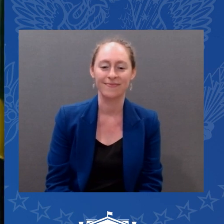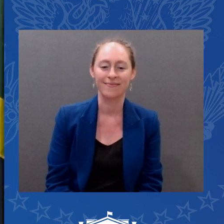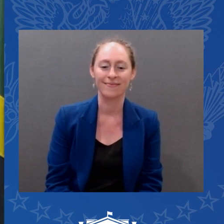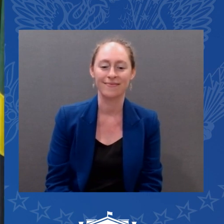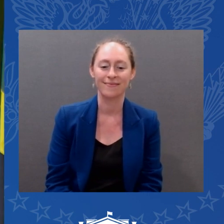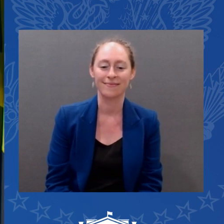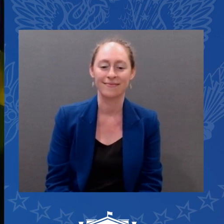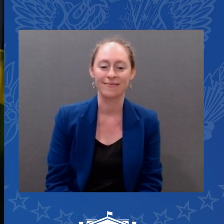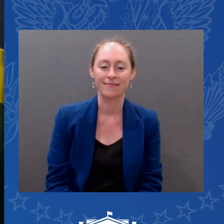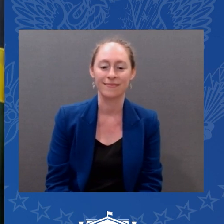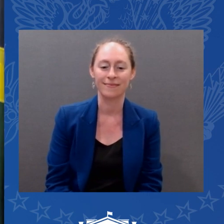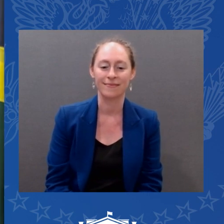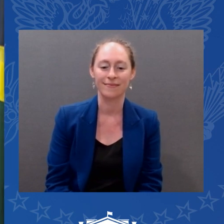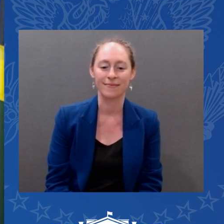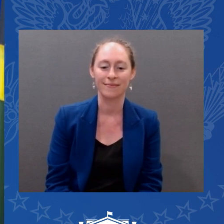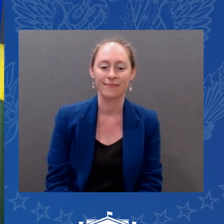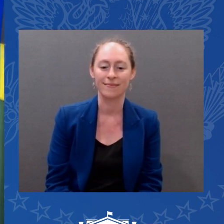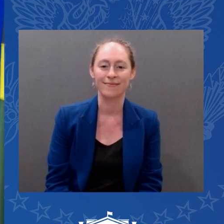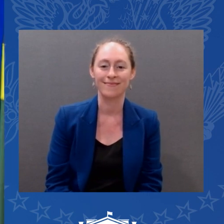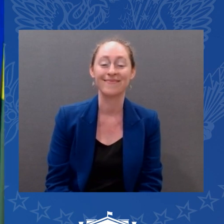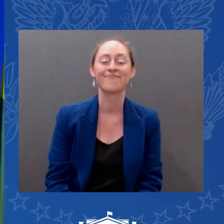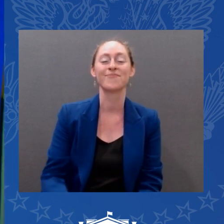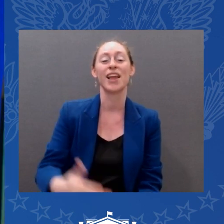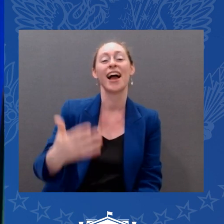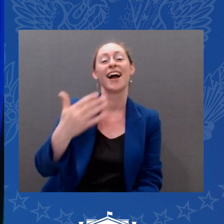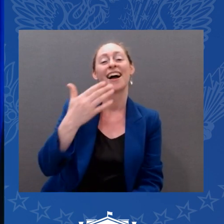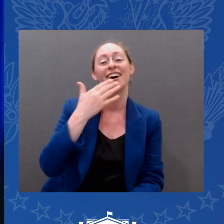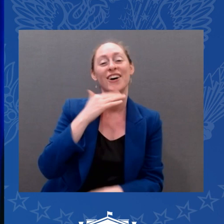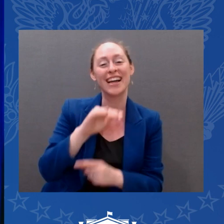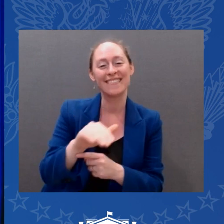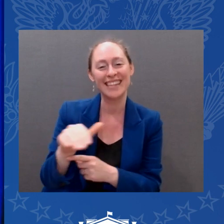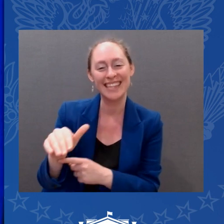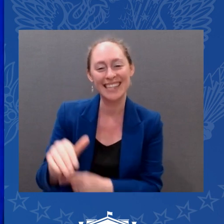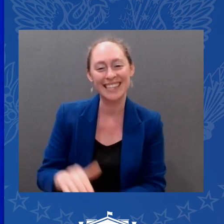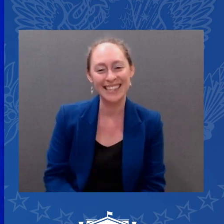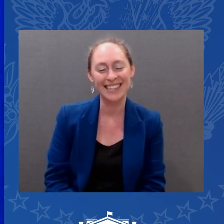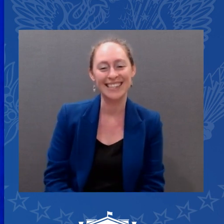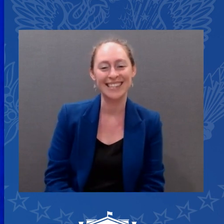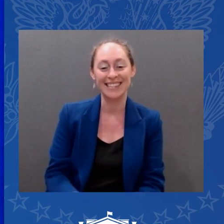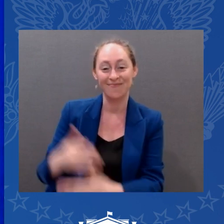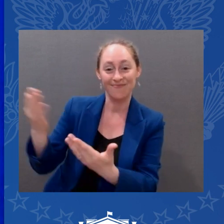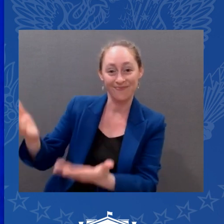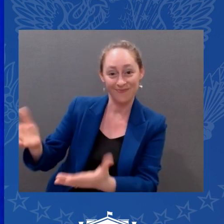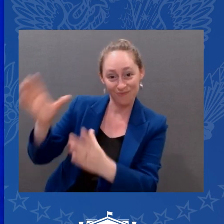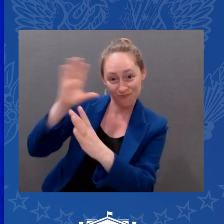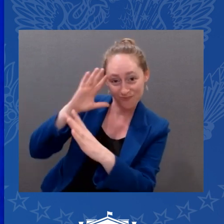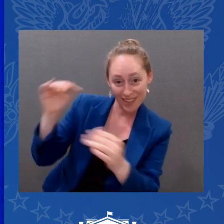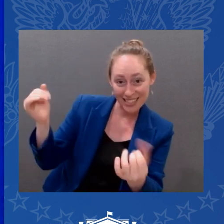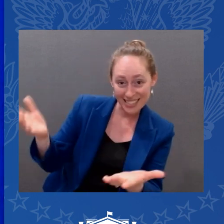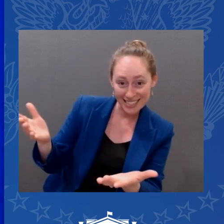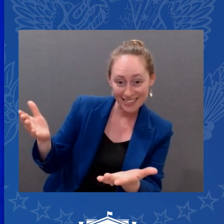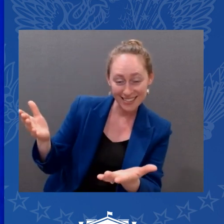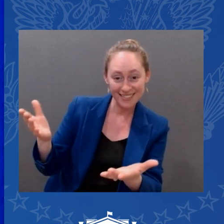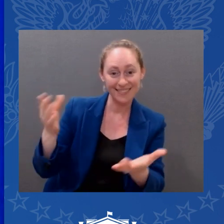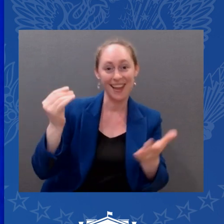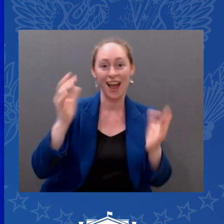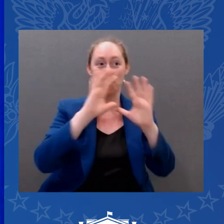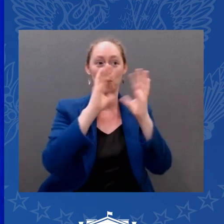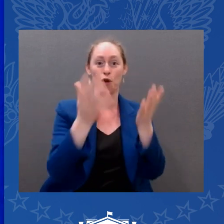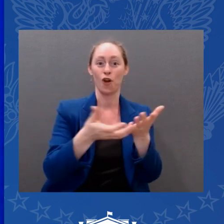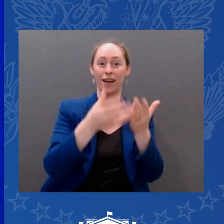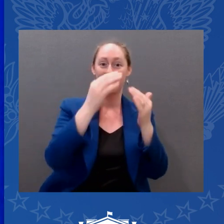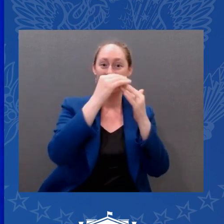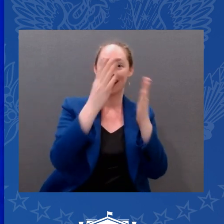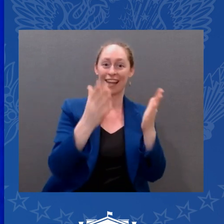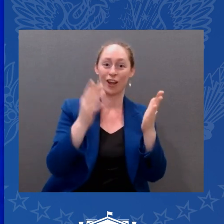Good evening, Mr. President, world leaders, your excellencies, ladies and gentlemen.